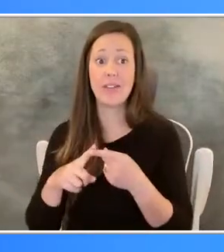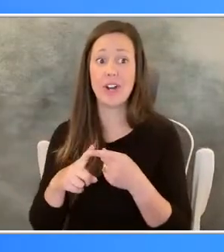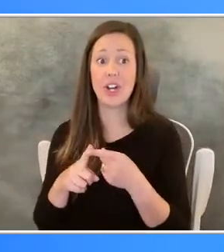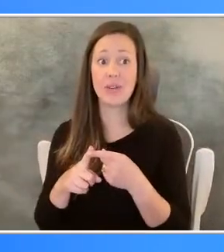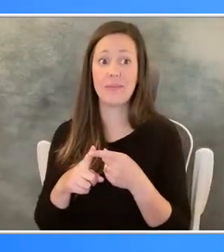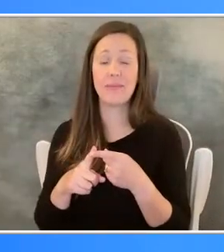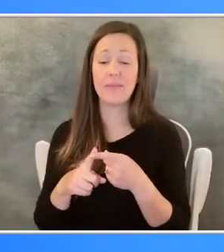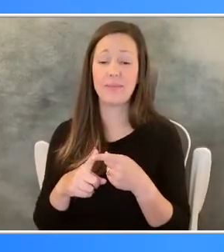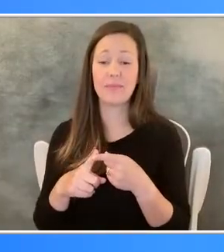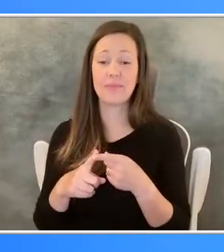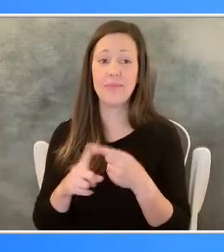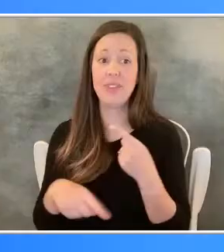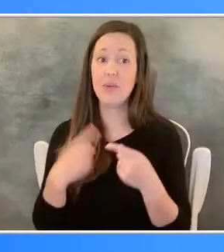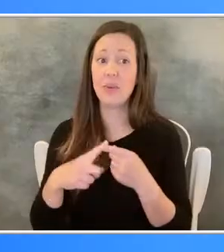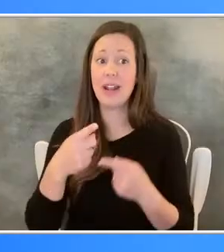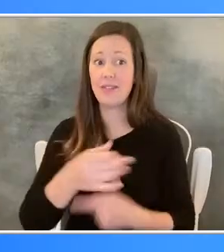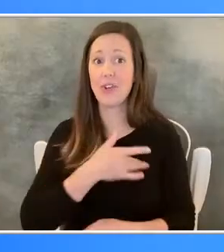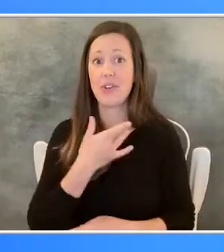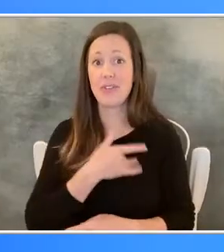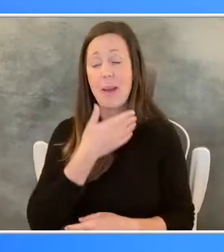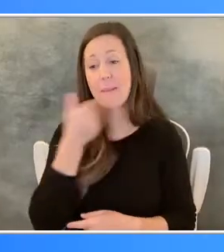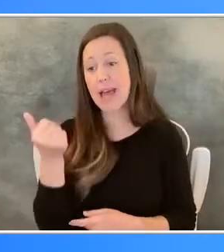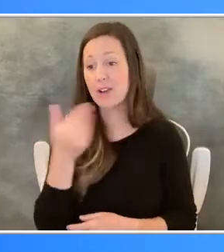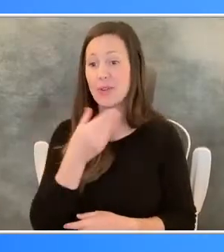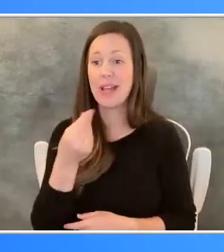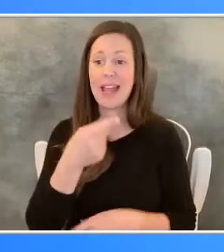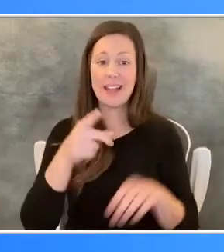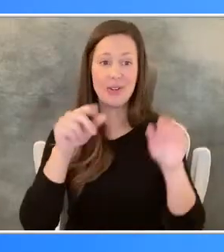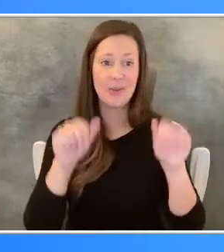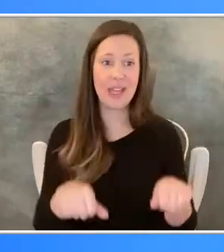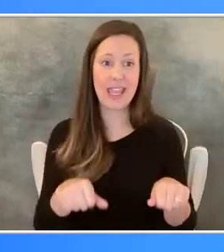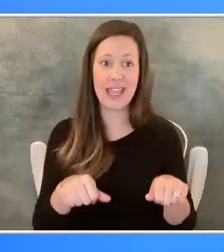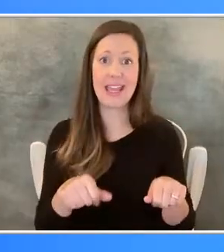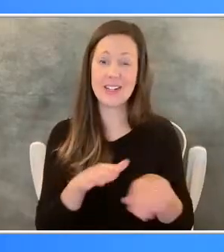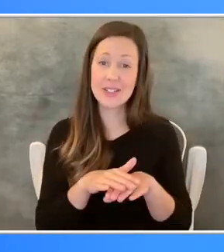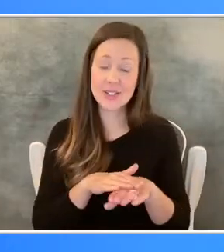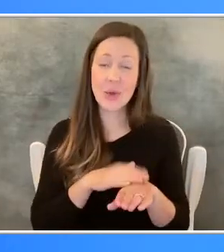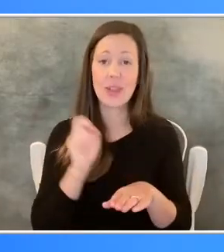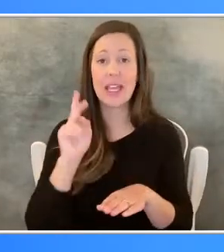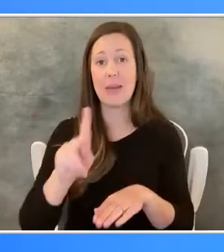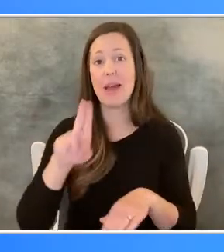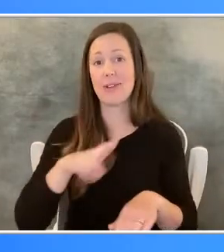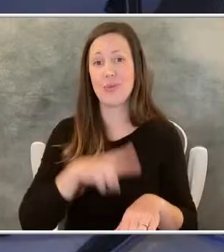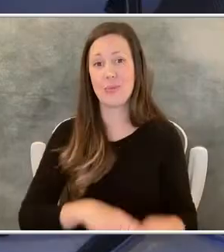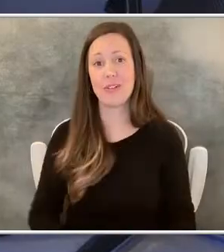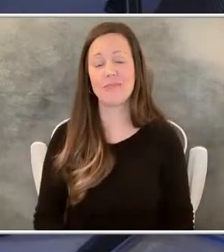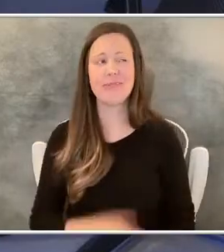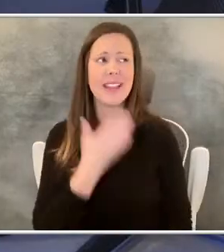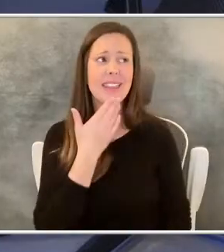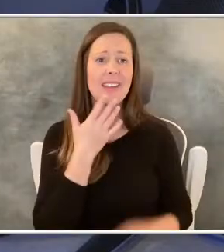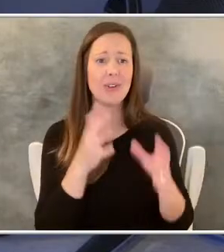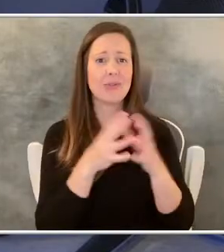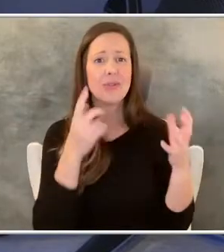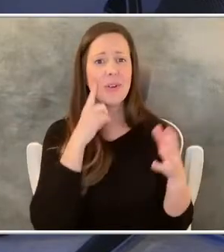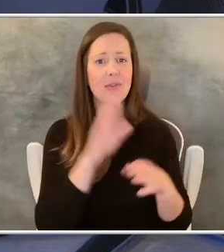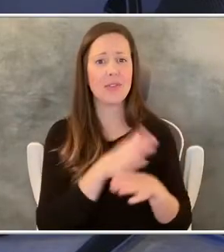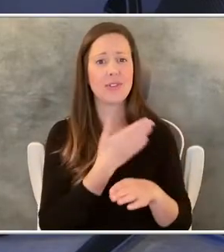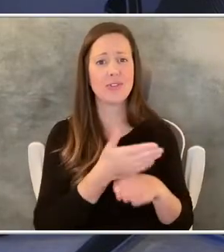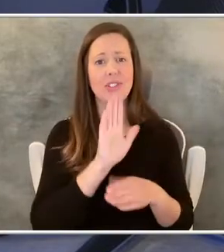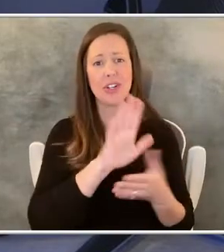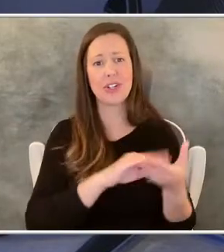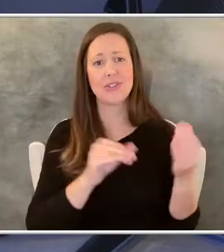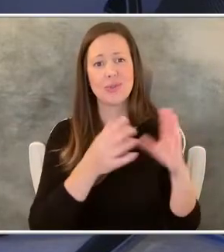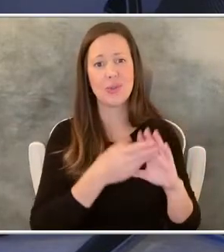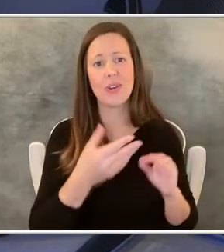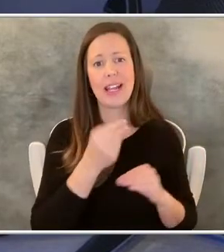you'll feel better, and you can go slowly get back to your life again. Thank you so much for sharing your story and your